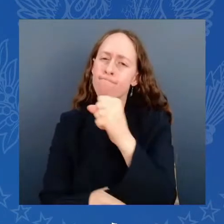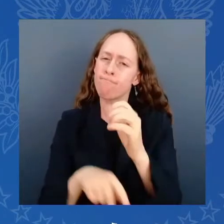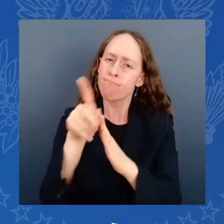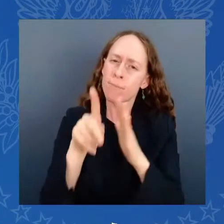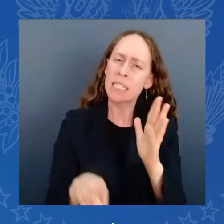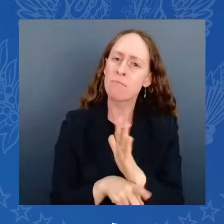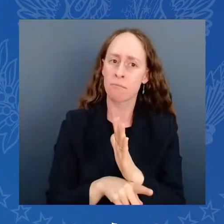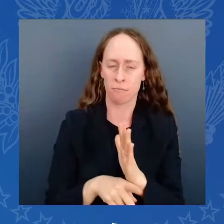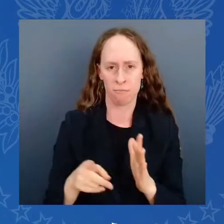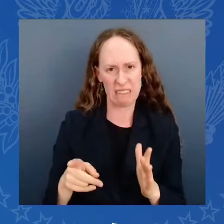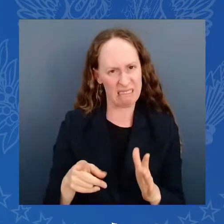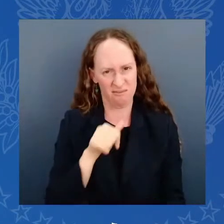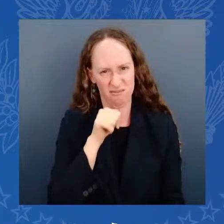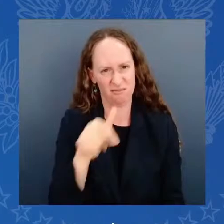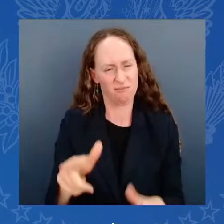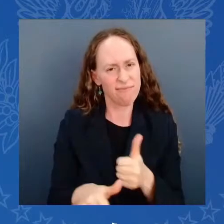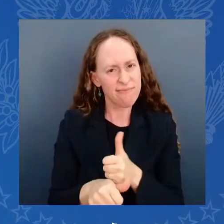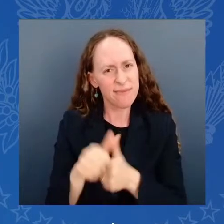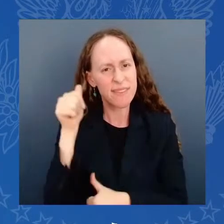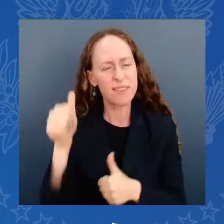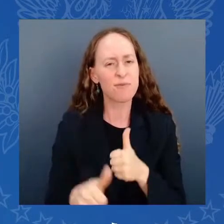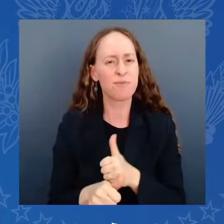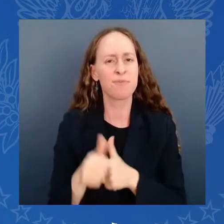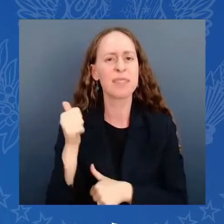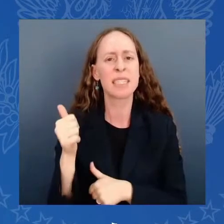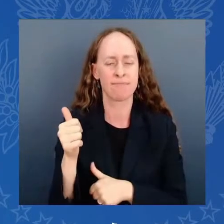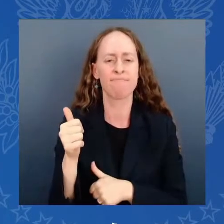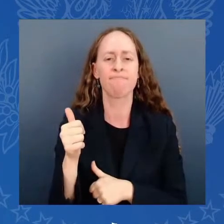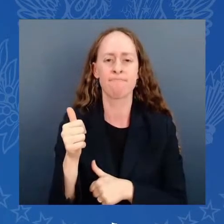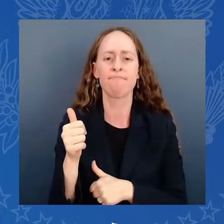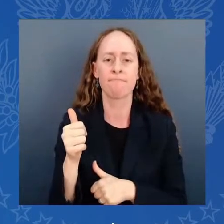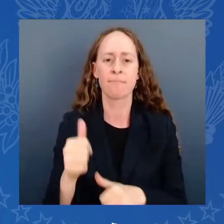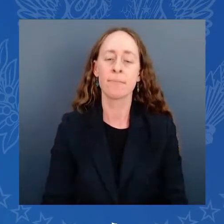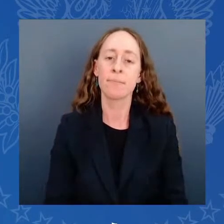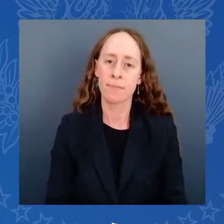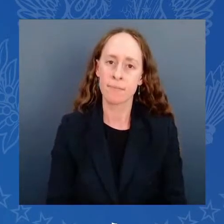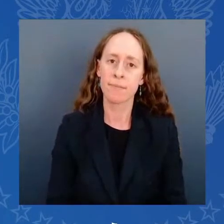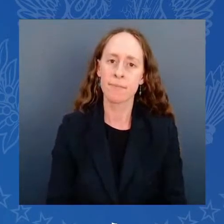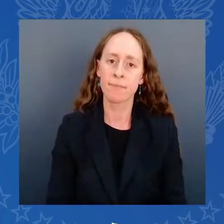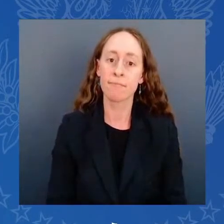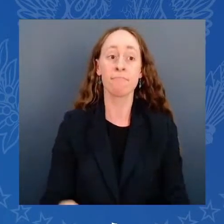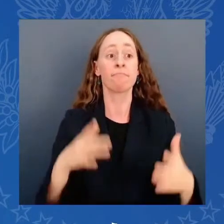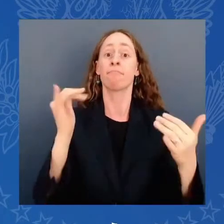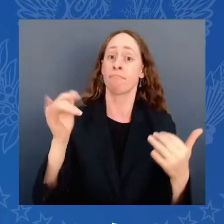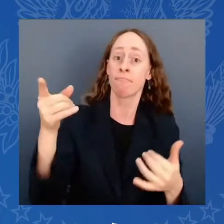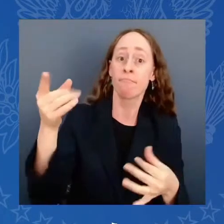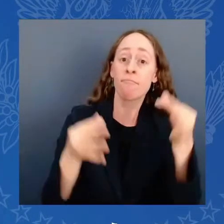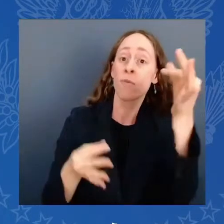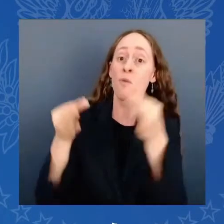extreme decisions, the court is mired in a crisis of ethics. These scandals involving the